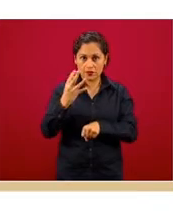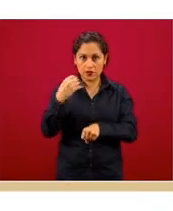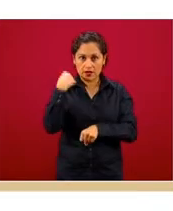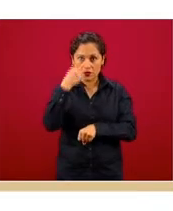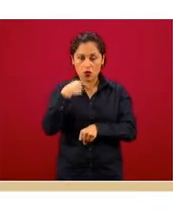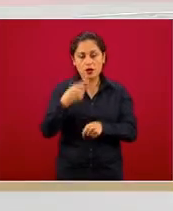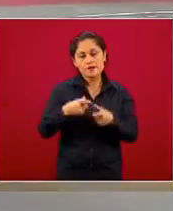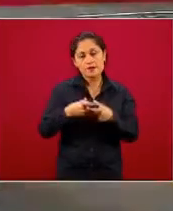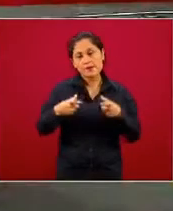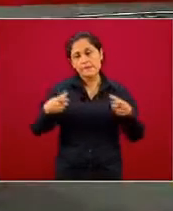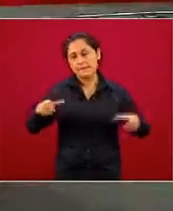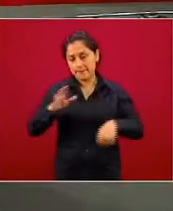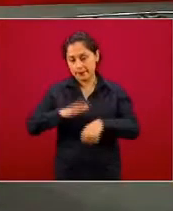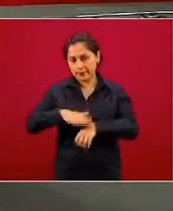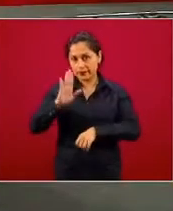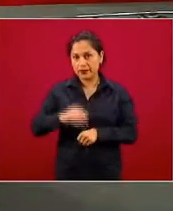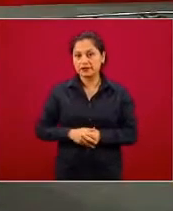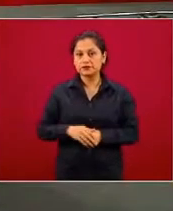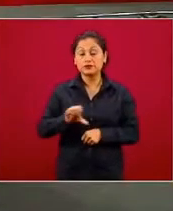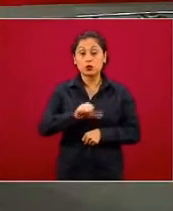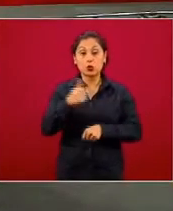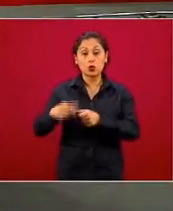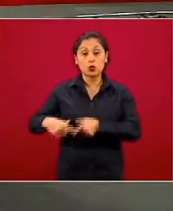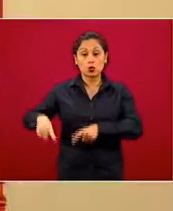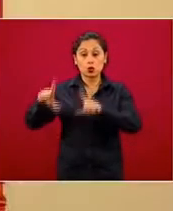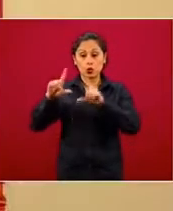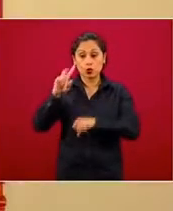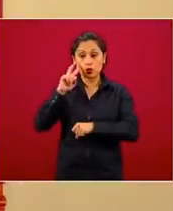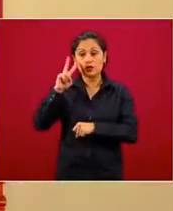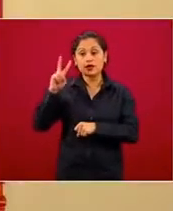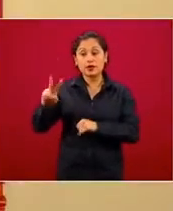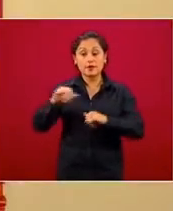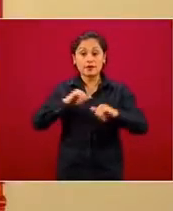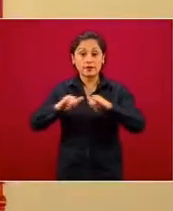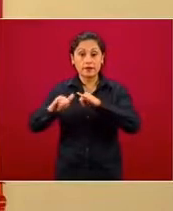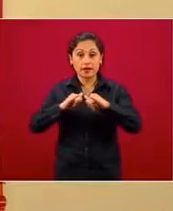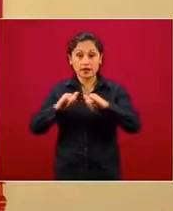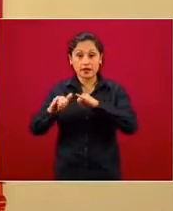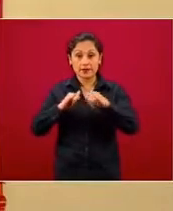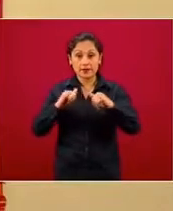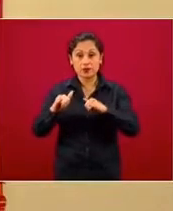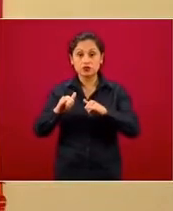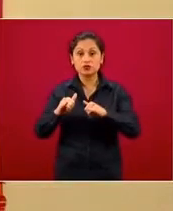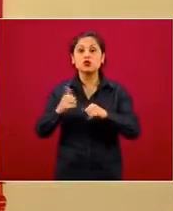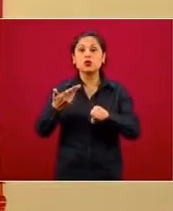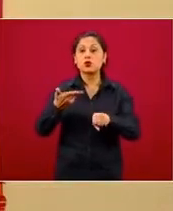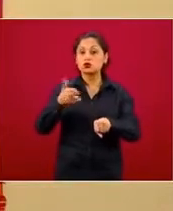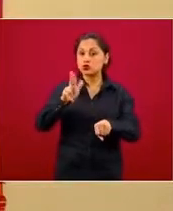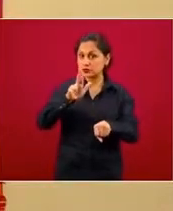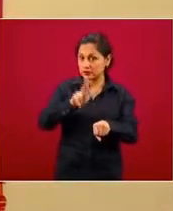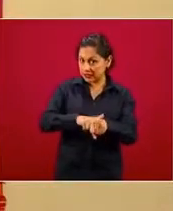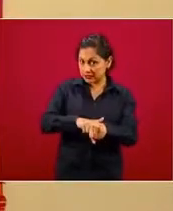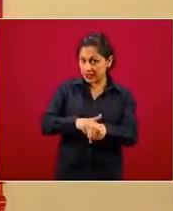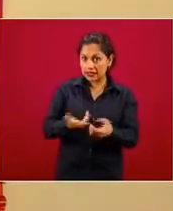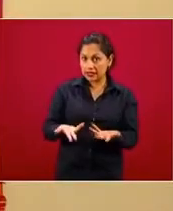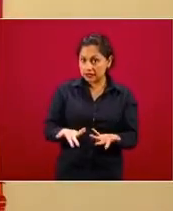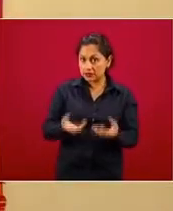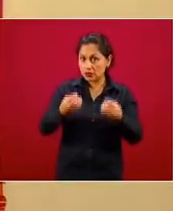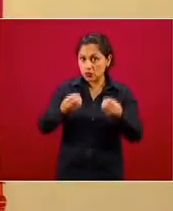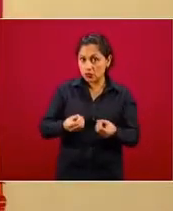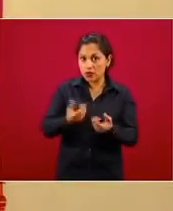cases. On this next slide, let's quickly take a look at occupancy and availability rates. We